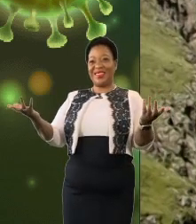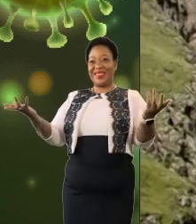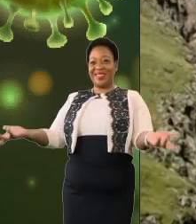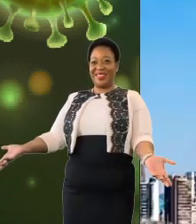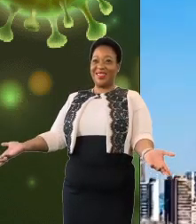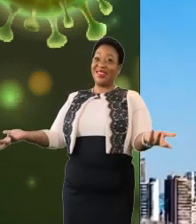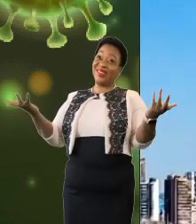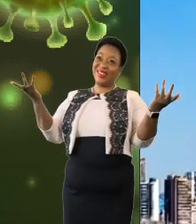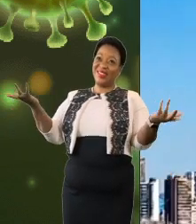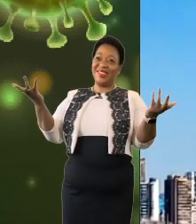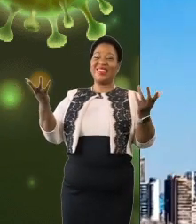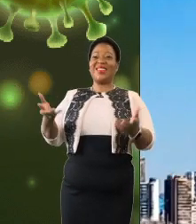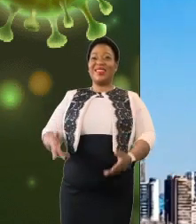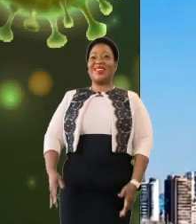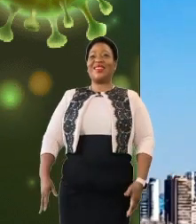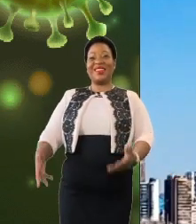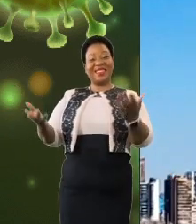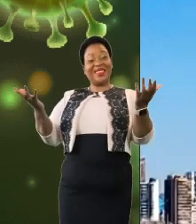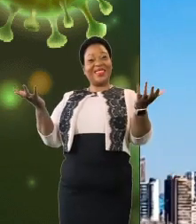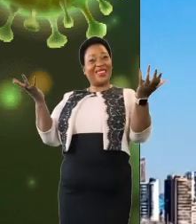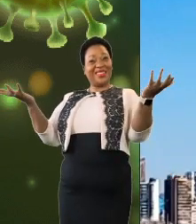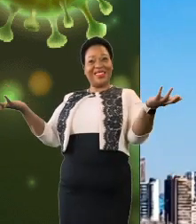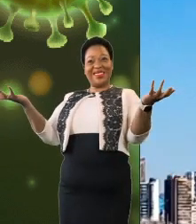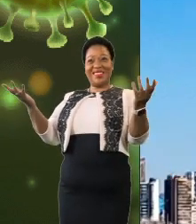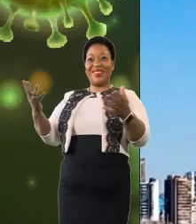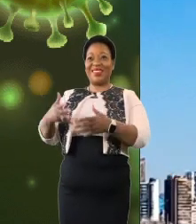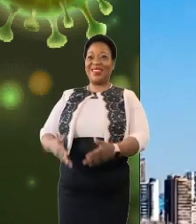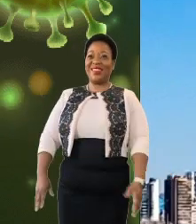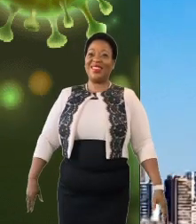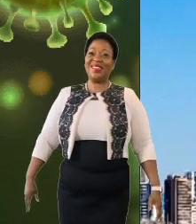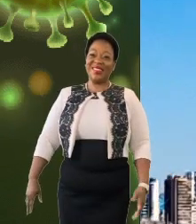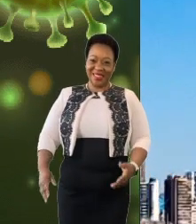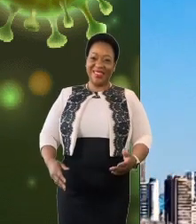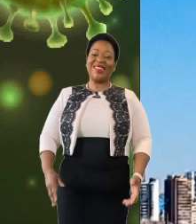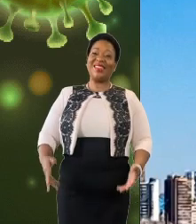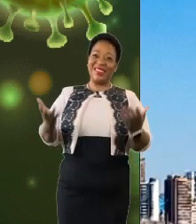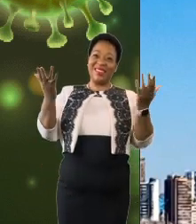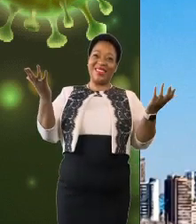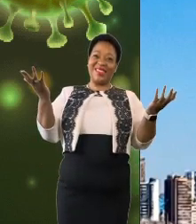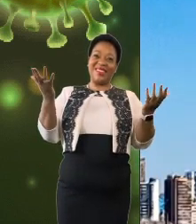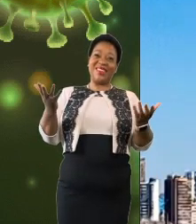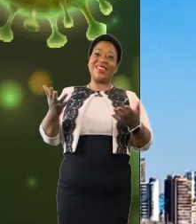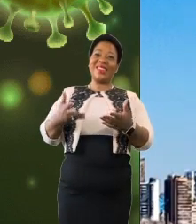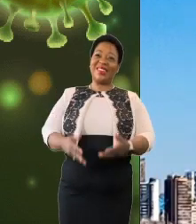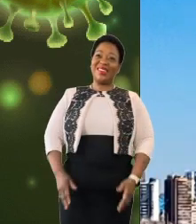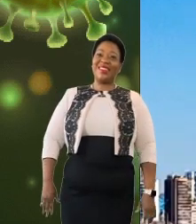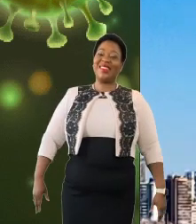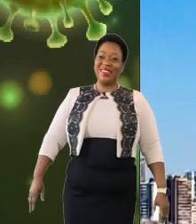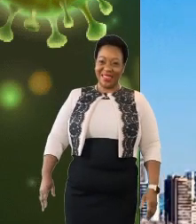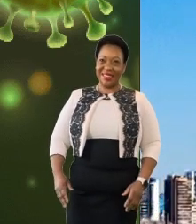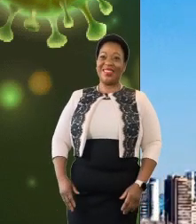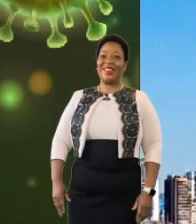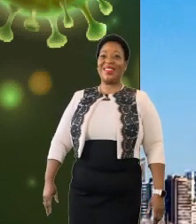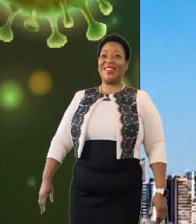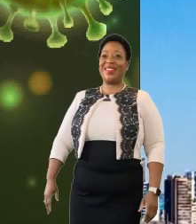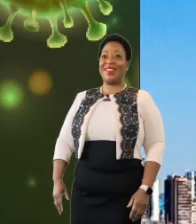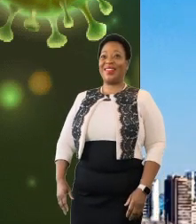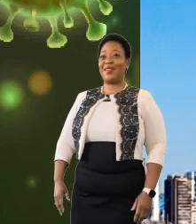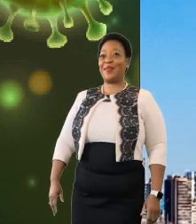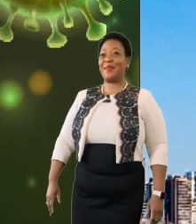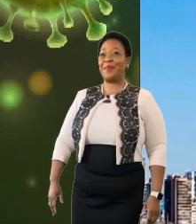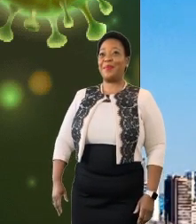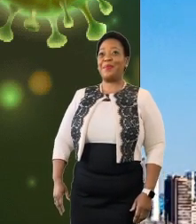Yes, Freaky, I think we can do that, but if we could please perhaps request Tebogo to come in. I know he's pressed, he's got